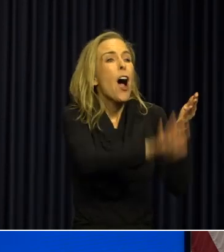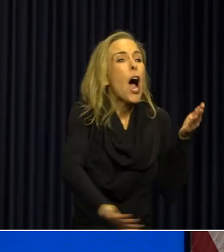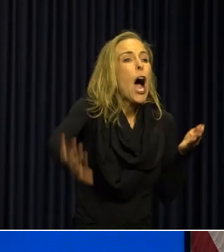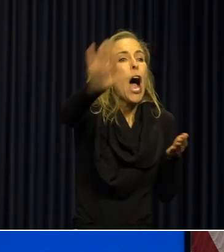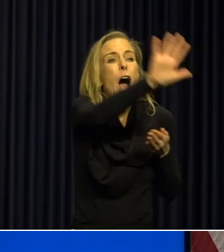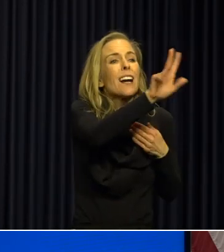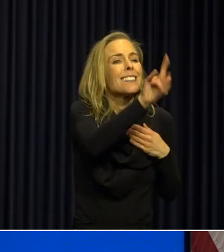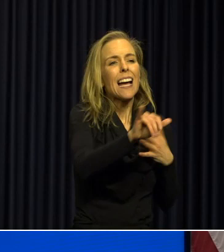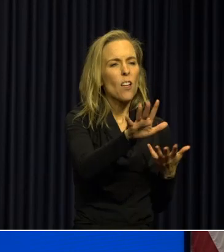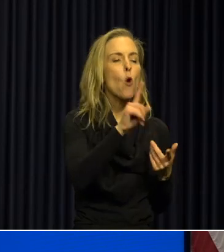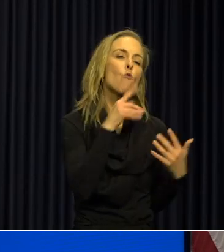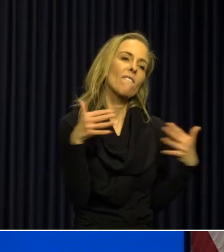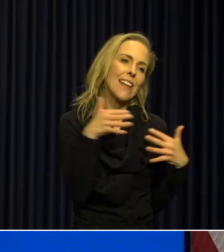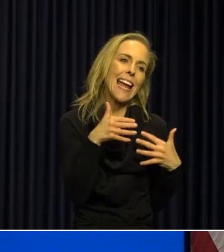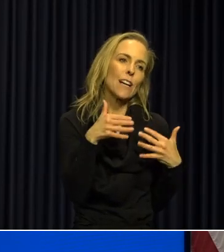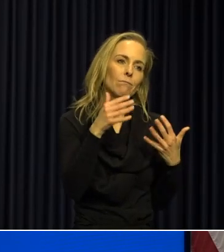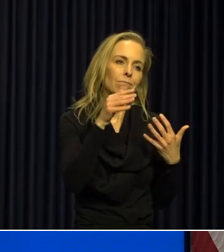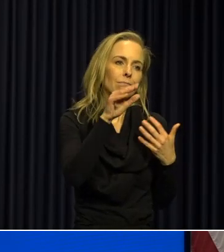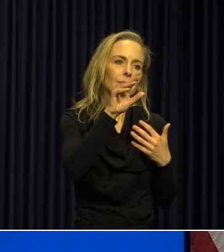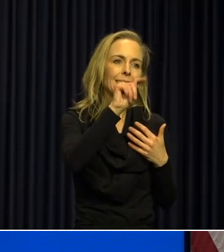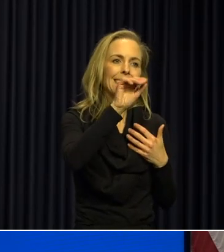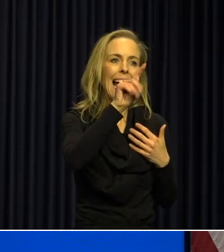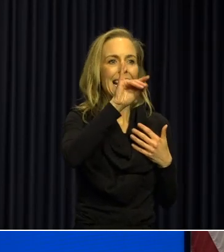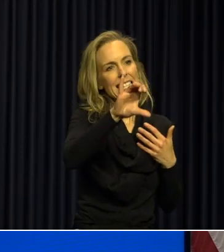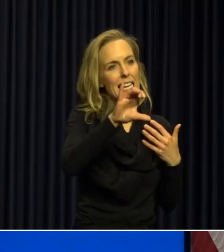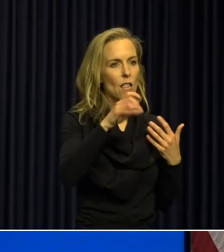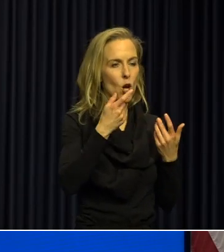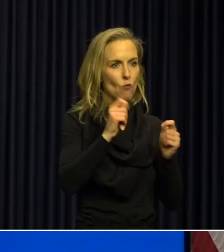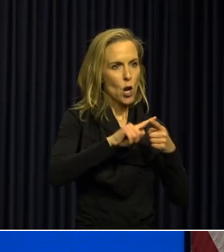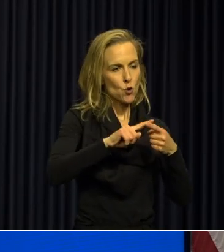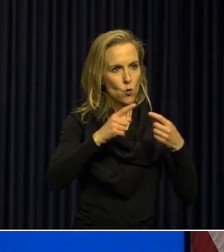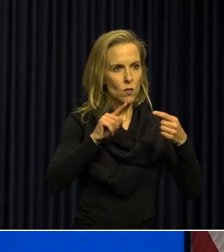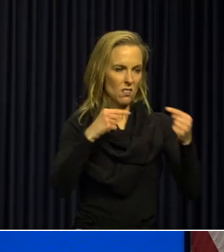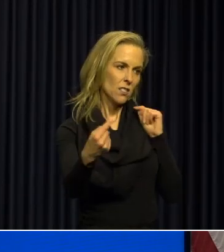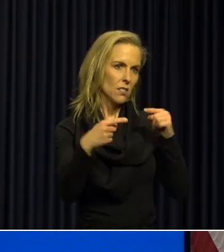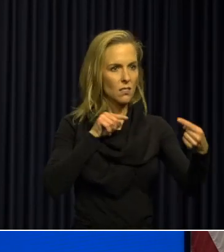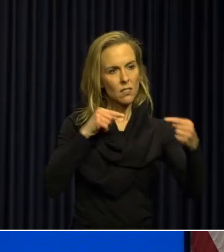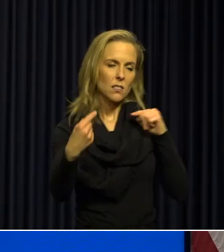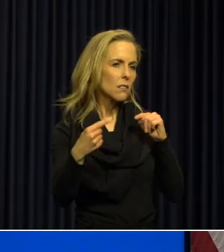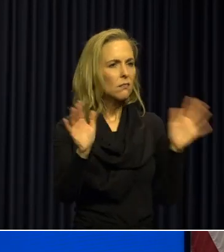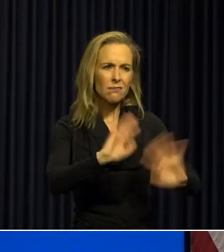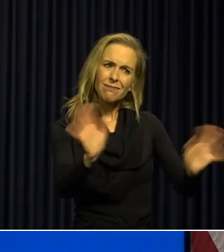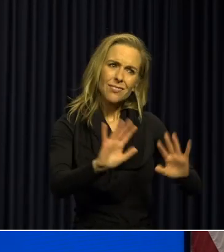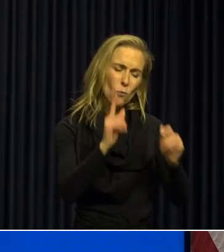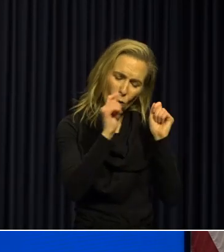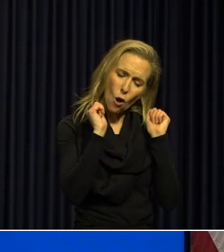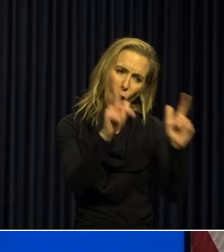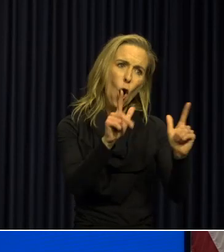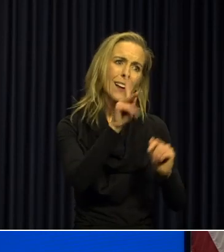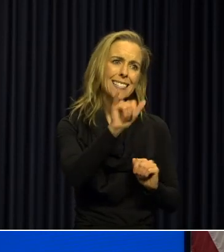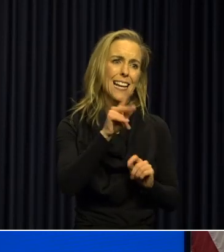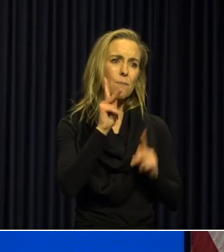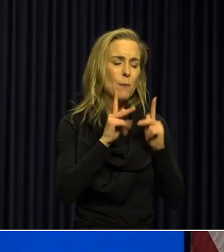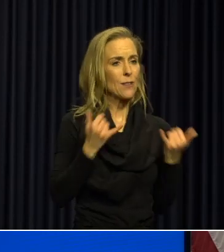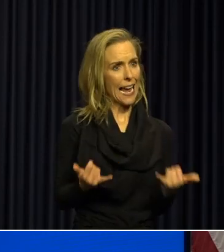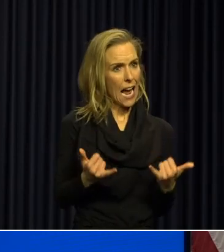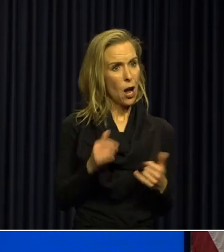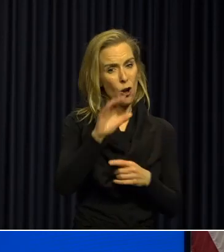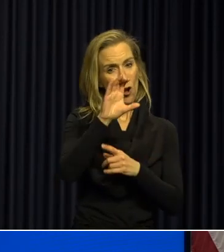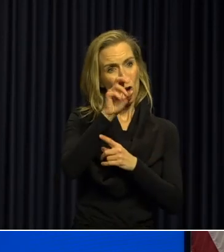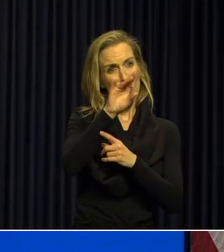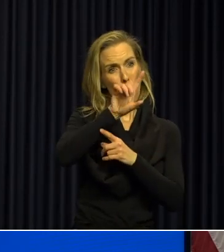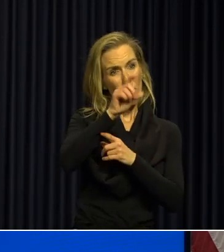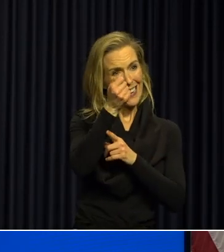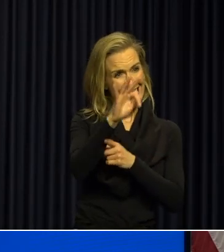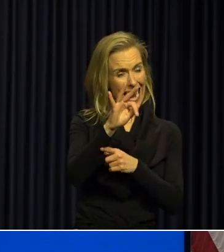fear tactics. Those are ways that people try to divide each other. Listen, we are all Kentuckians right now. COVID-19 can attack